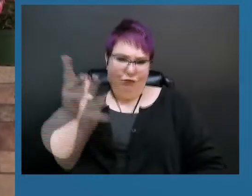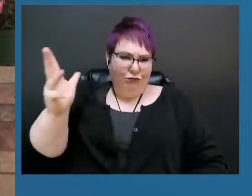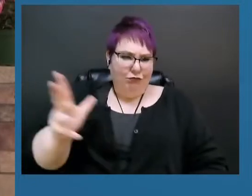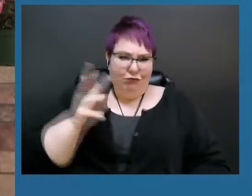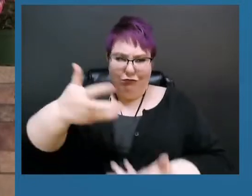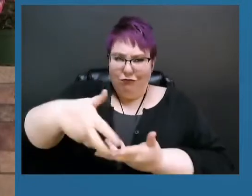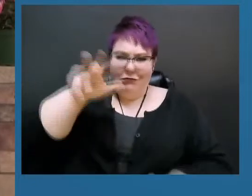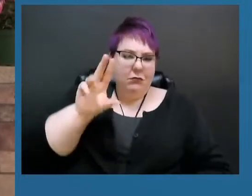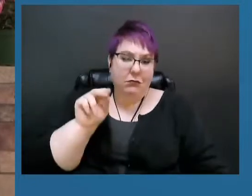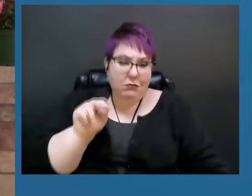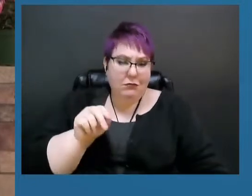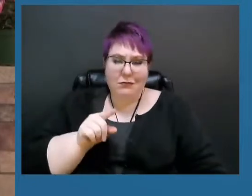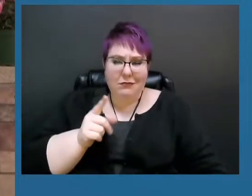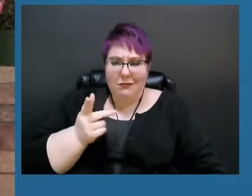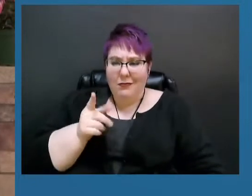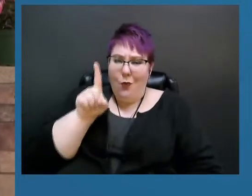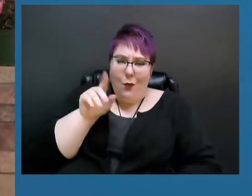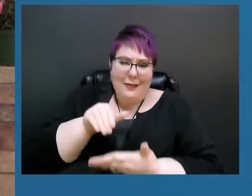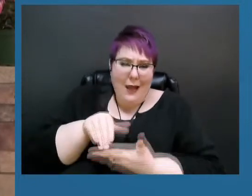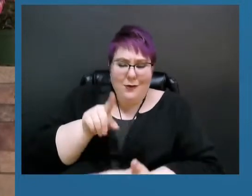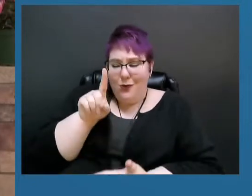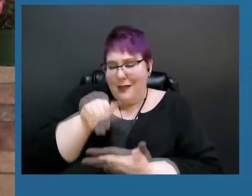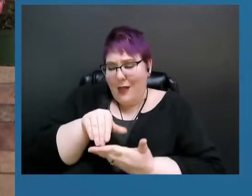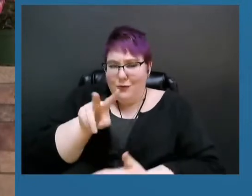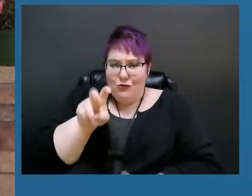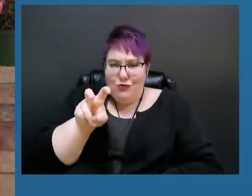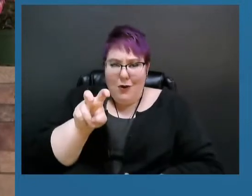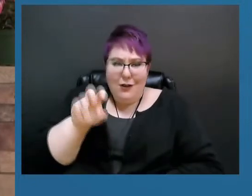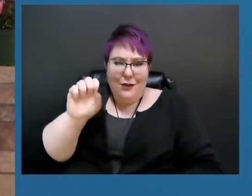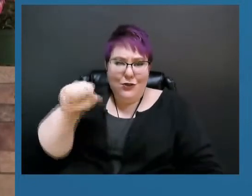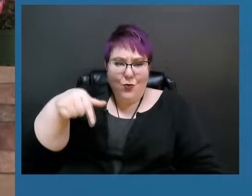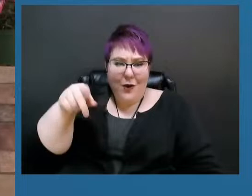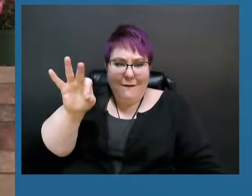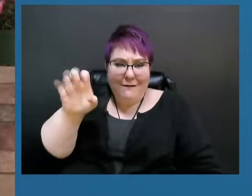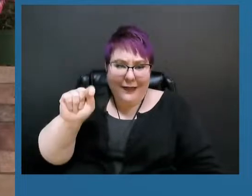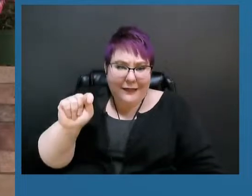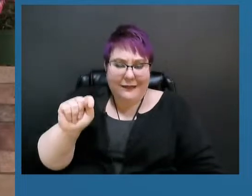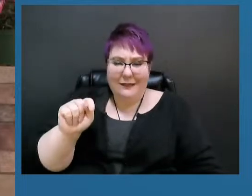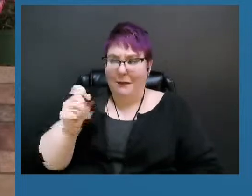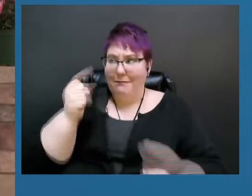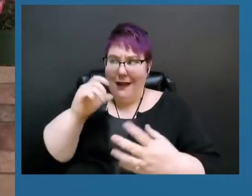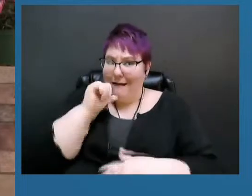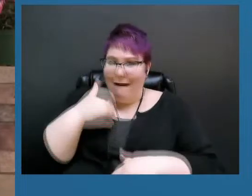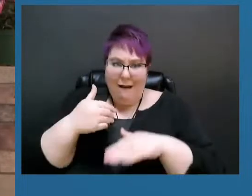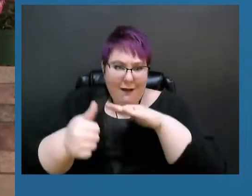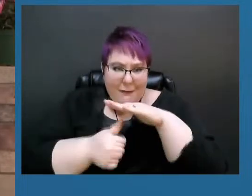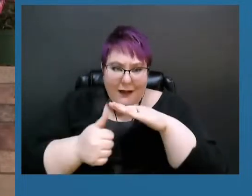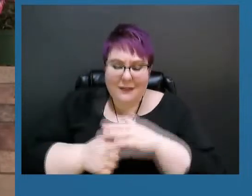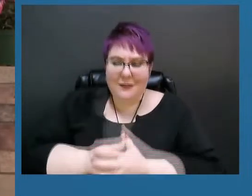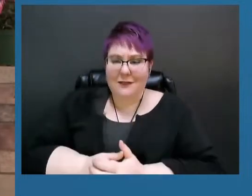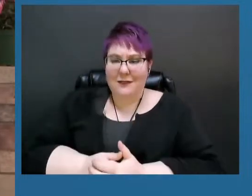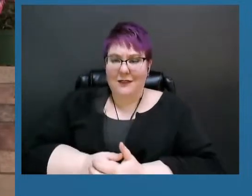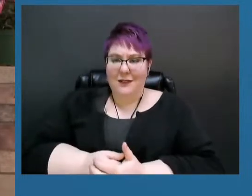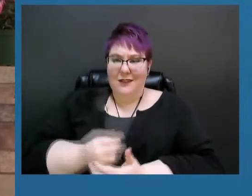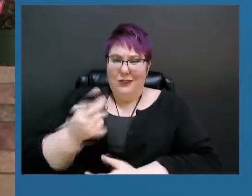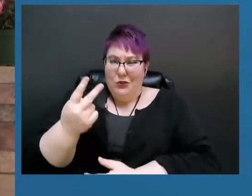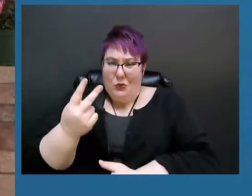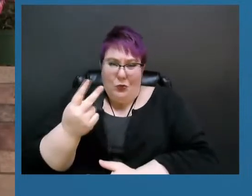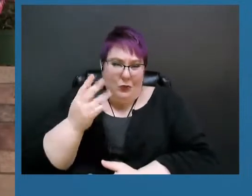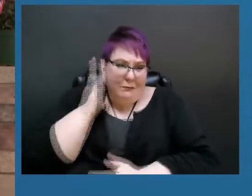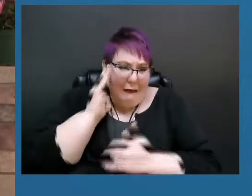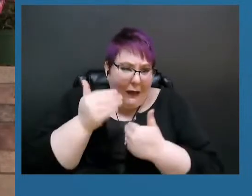simple 1,000 to 1,200 square foot houses. A lot of them didn't even have a basement, 1-2 bedrooms, nothing crazy at